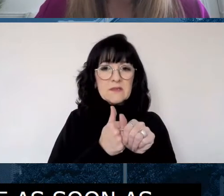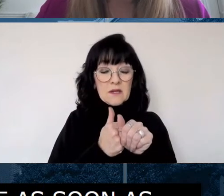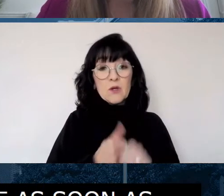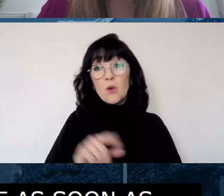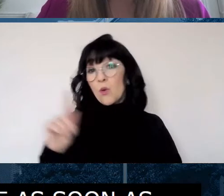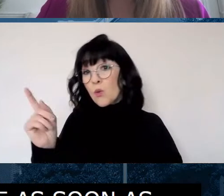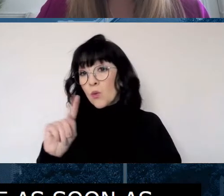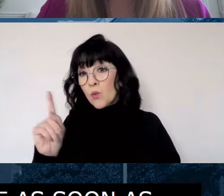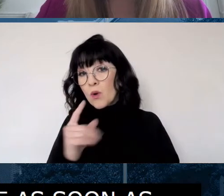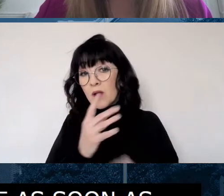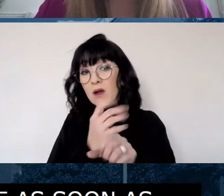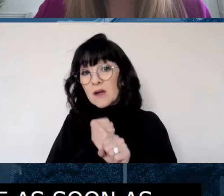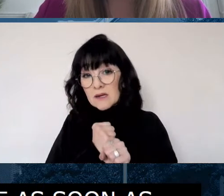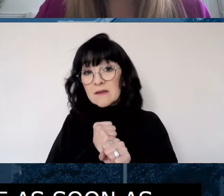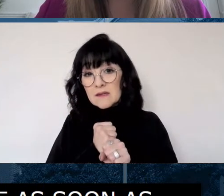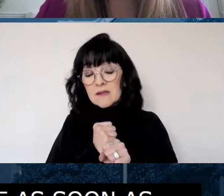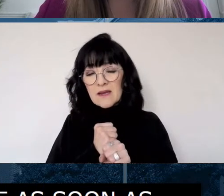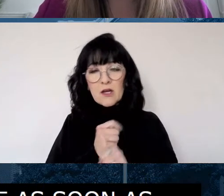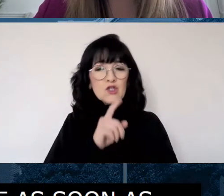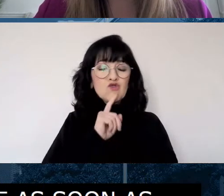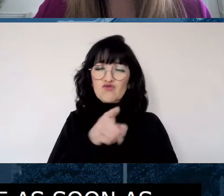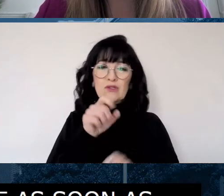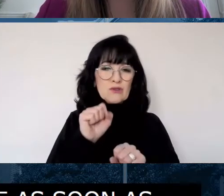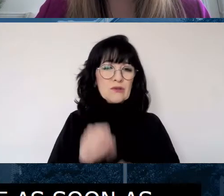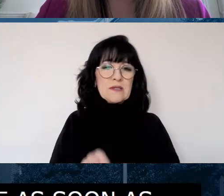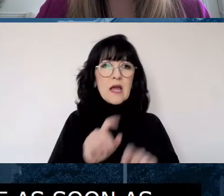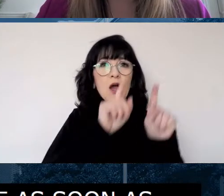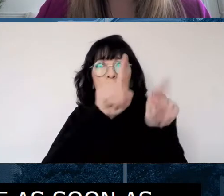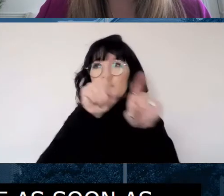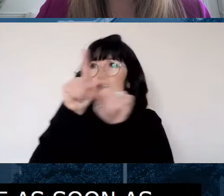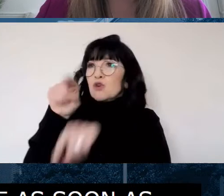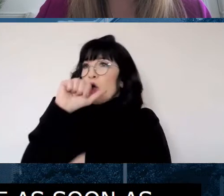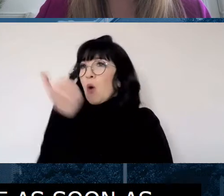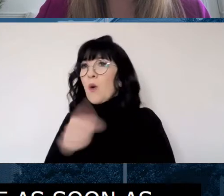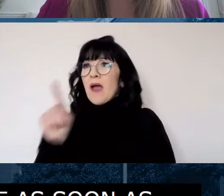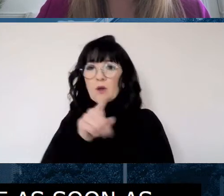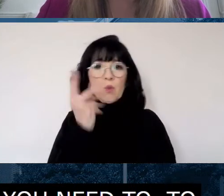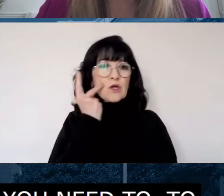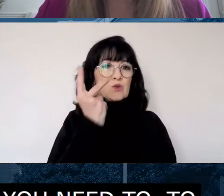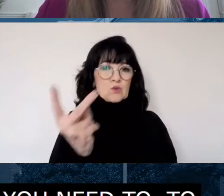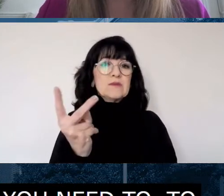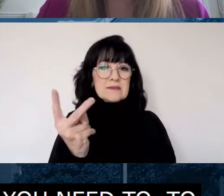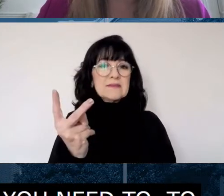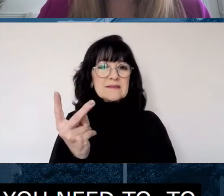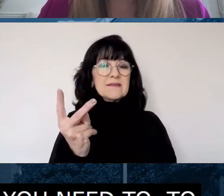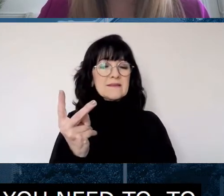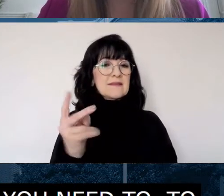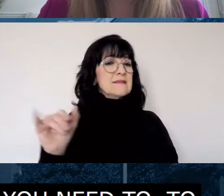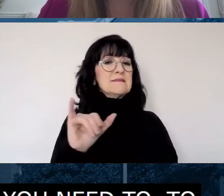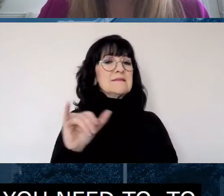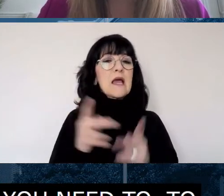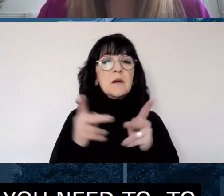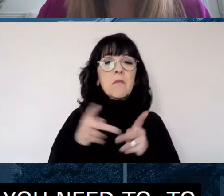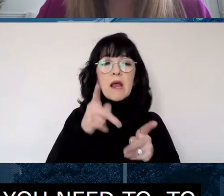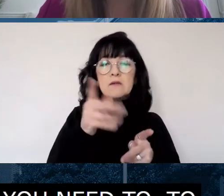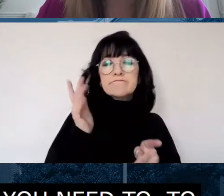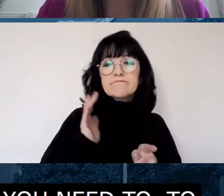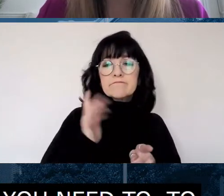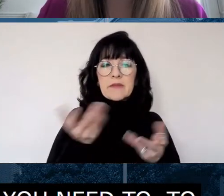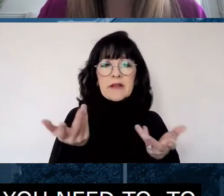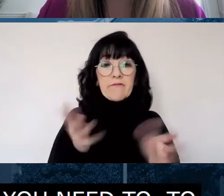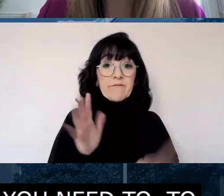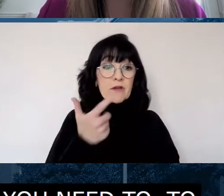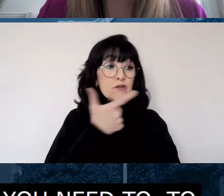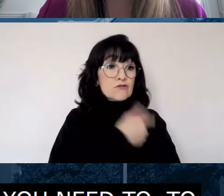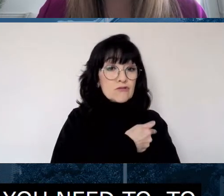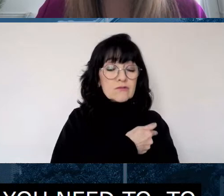it? You can really get it anywhere that you find the primary series of the vaccine. At our DPH standing vaccine sites that are